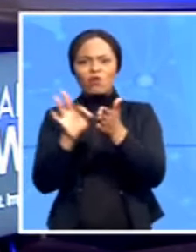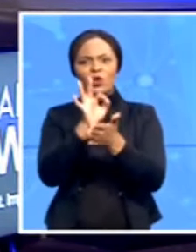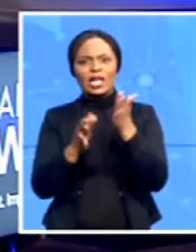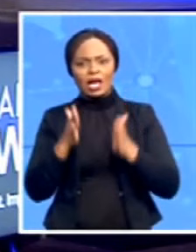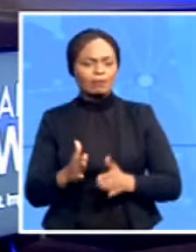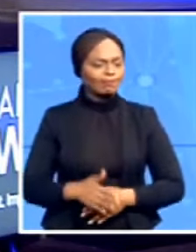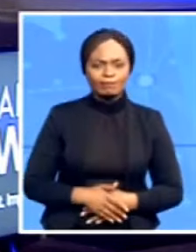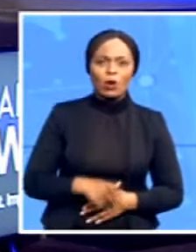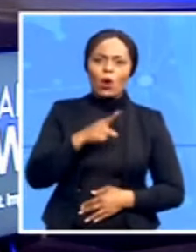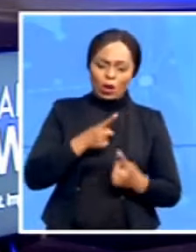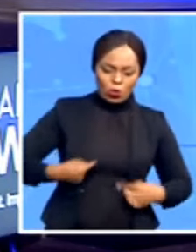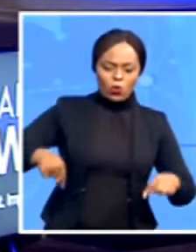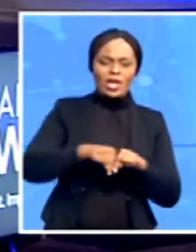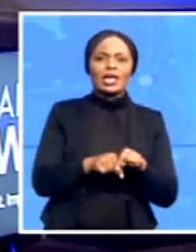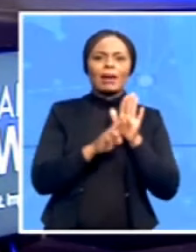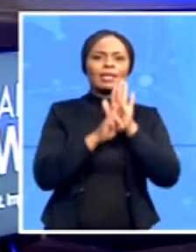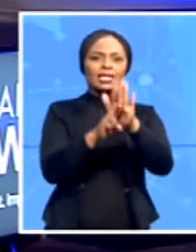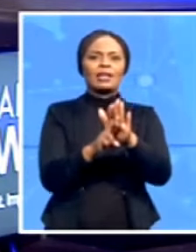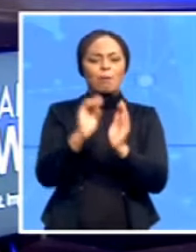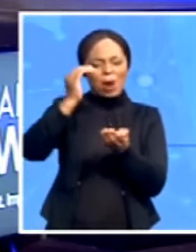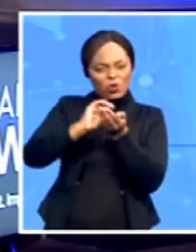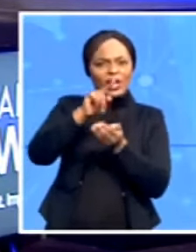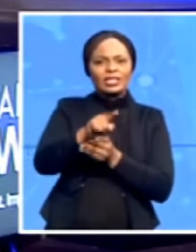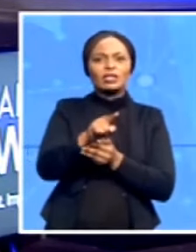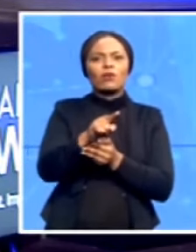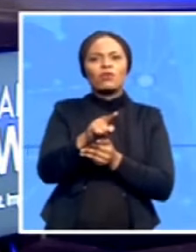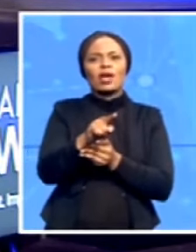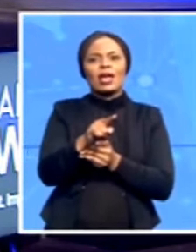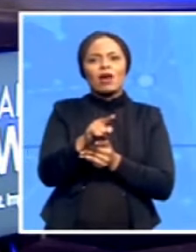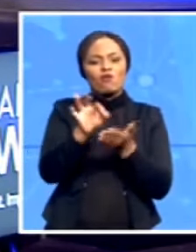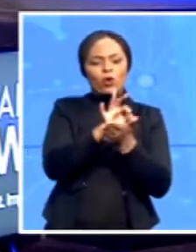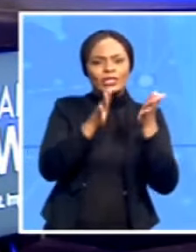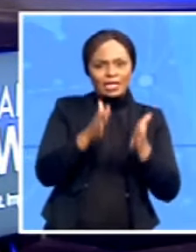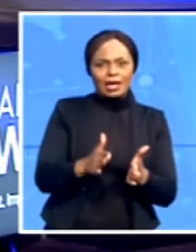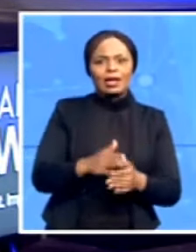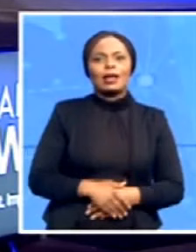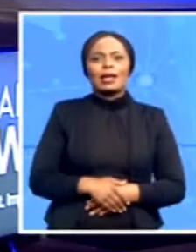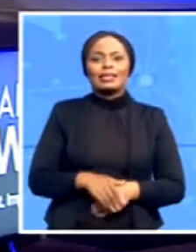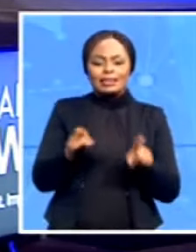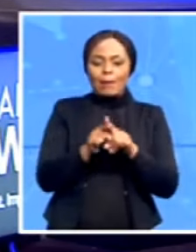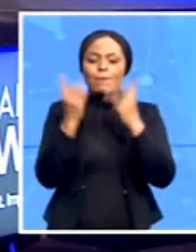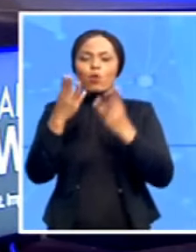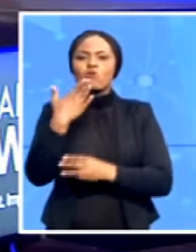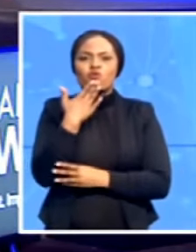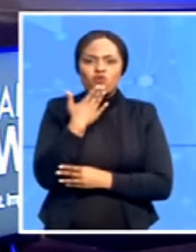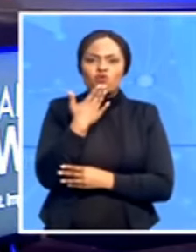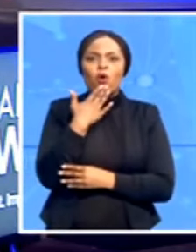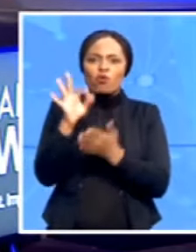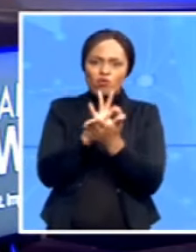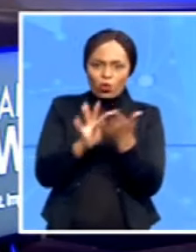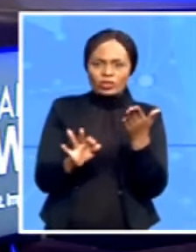voters, which is their constituencies, and those people who are actually voting for them. So on the basis of that, I thought